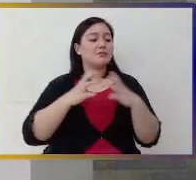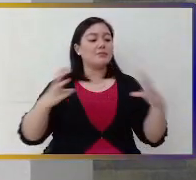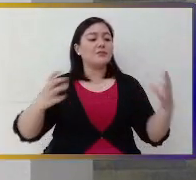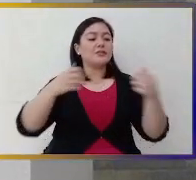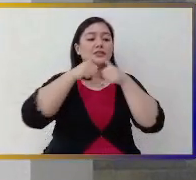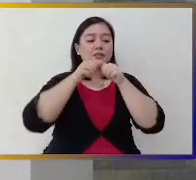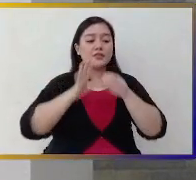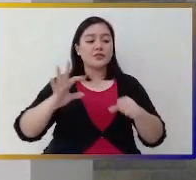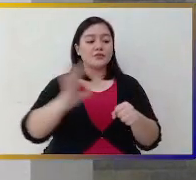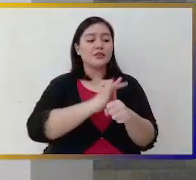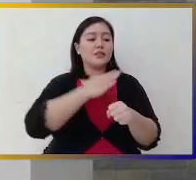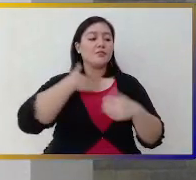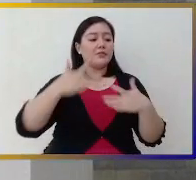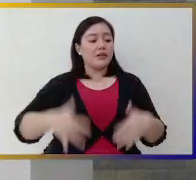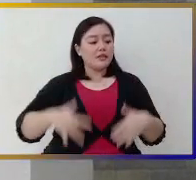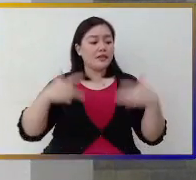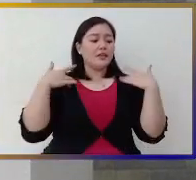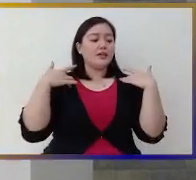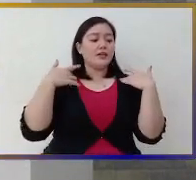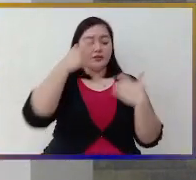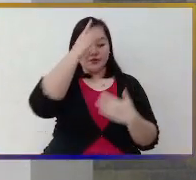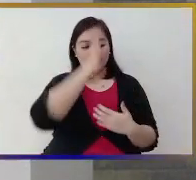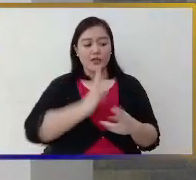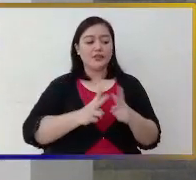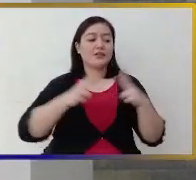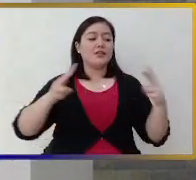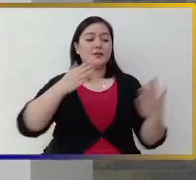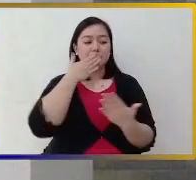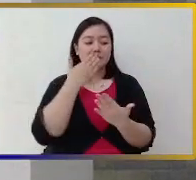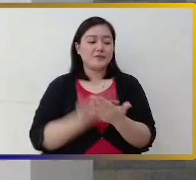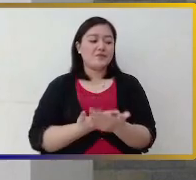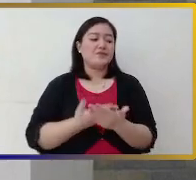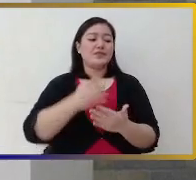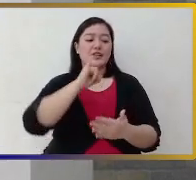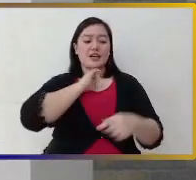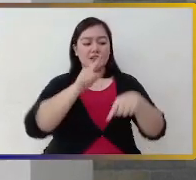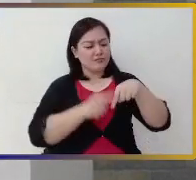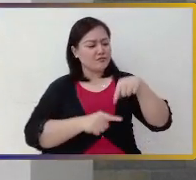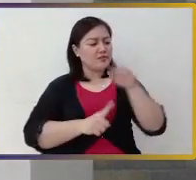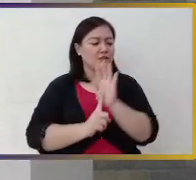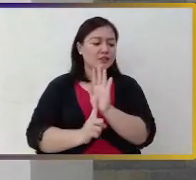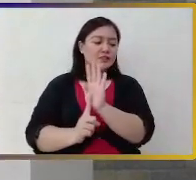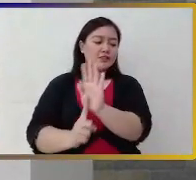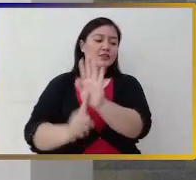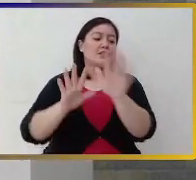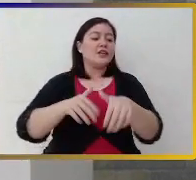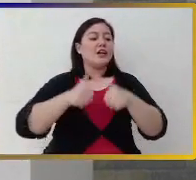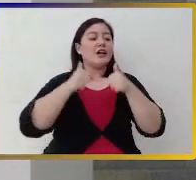such blessings that fill up my life. God is so good, I cannot express.